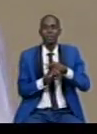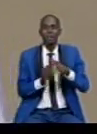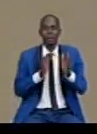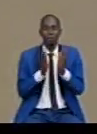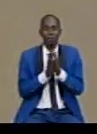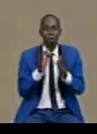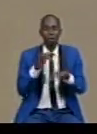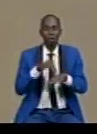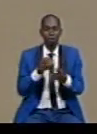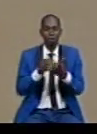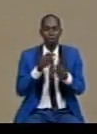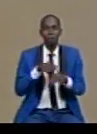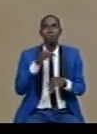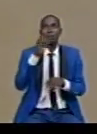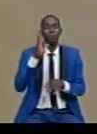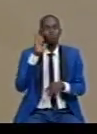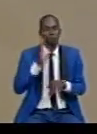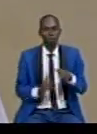God will show up in your life.